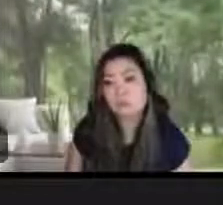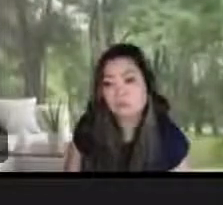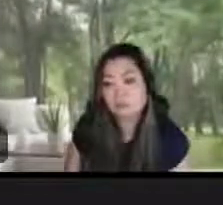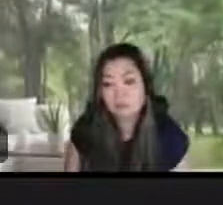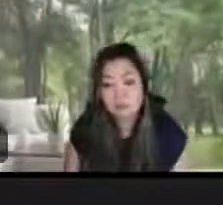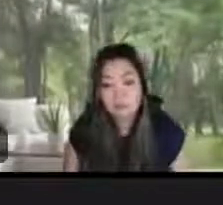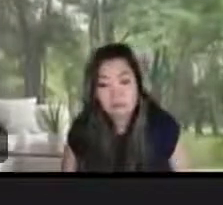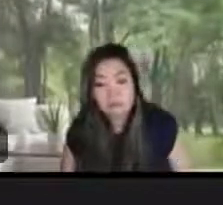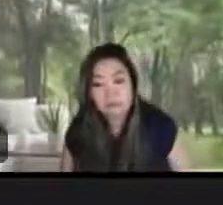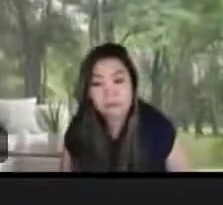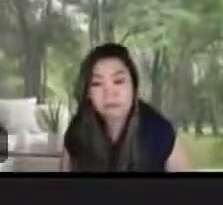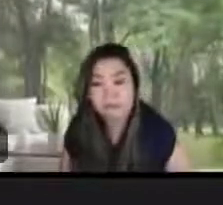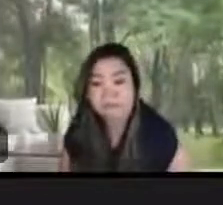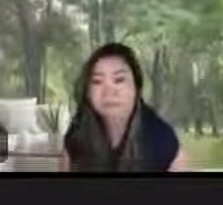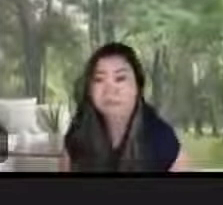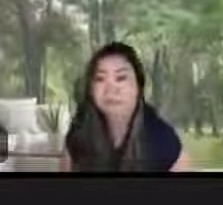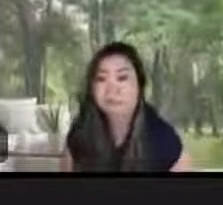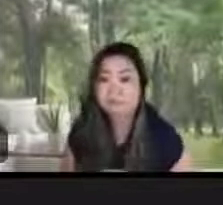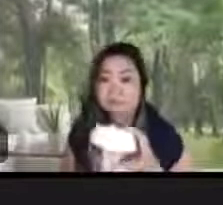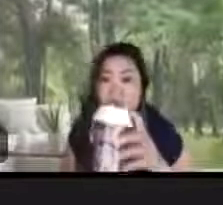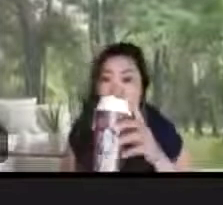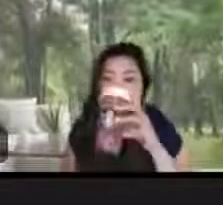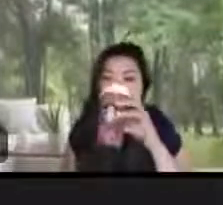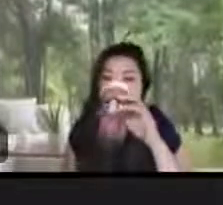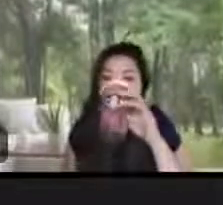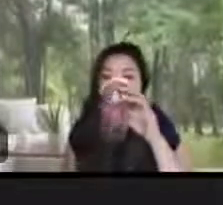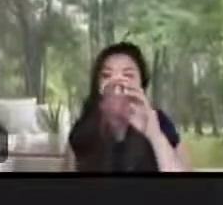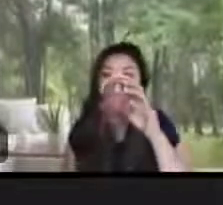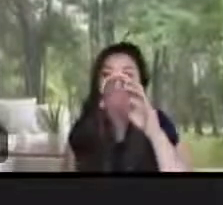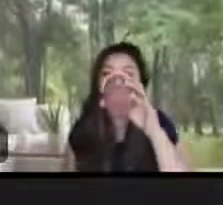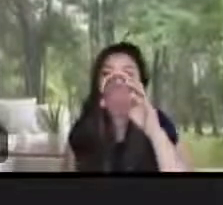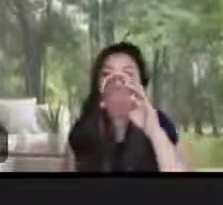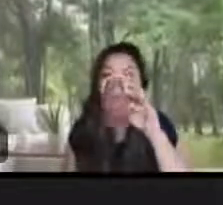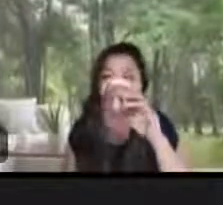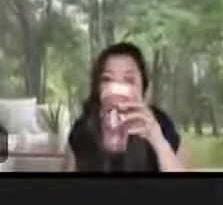service coordinators that are having to manage all of these meetings.